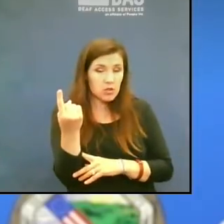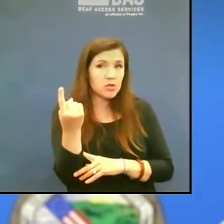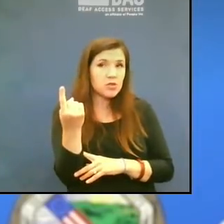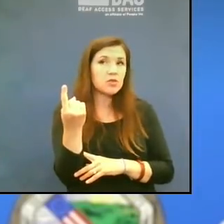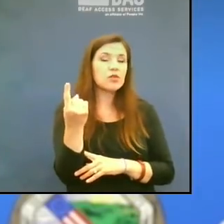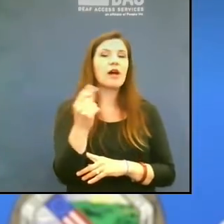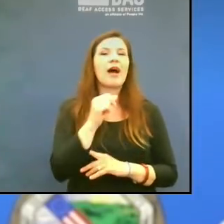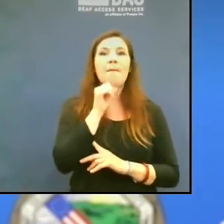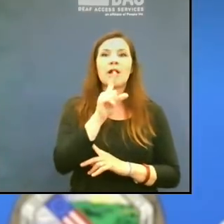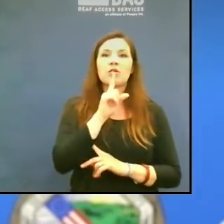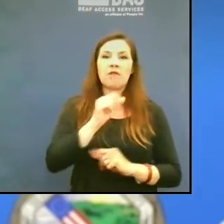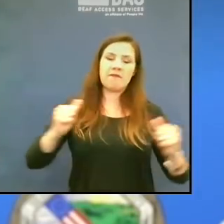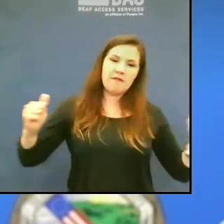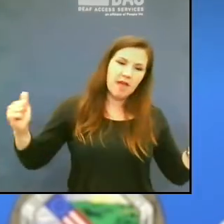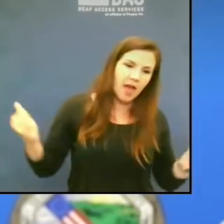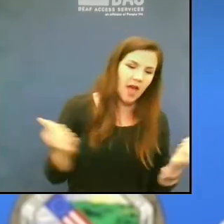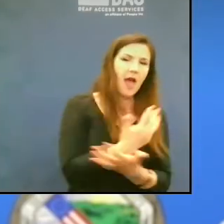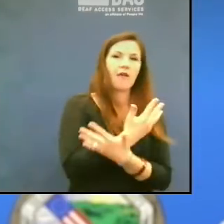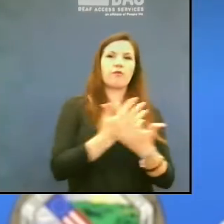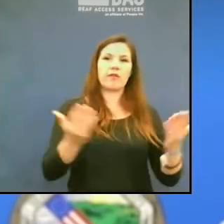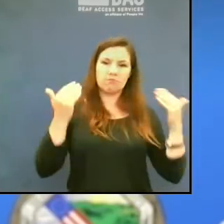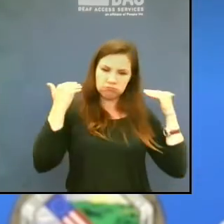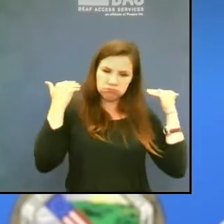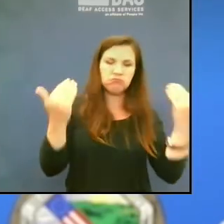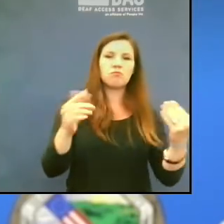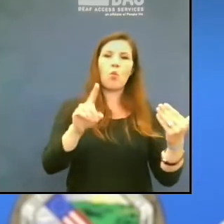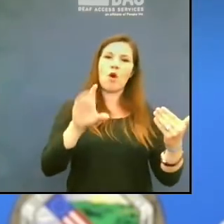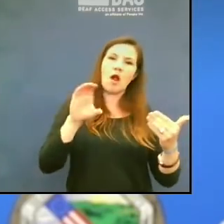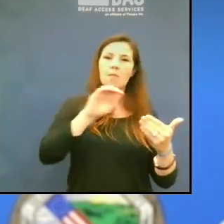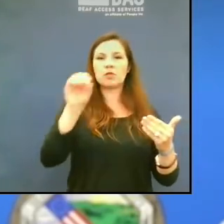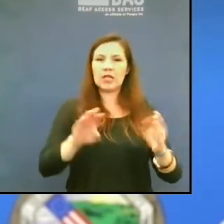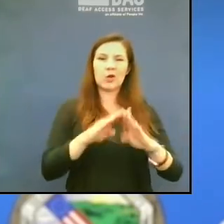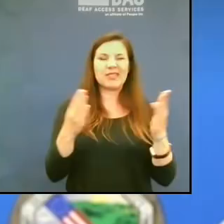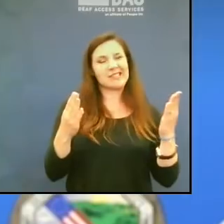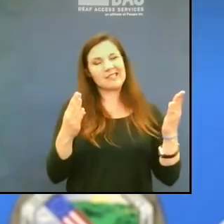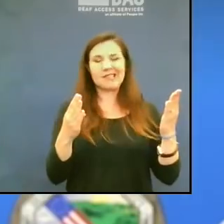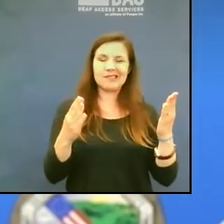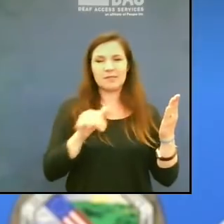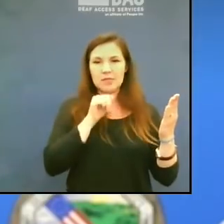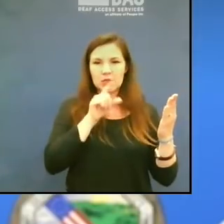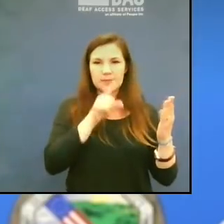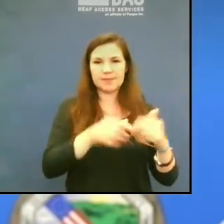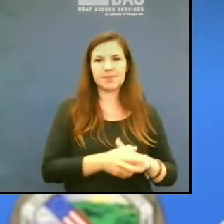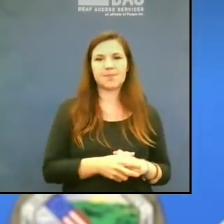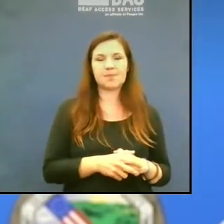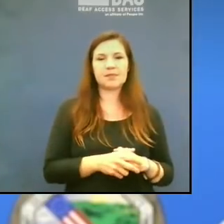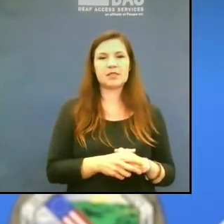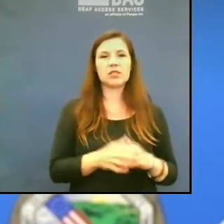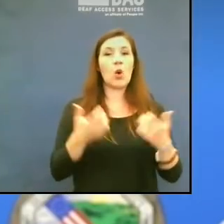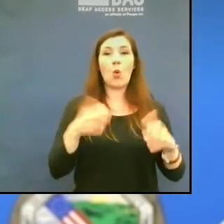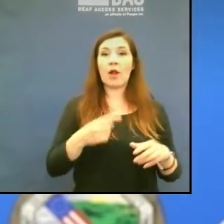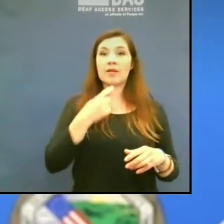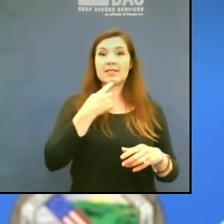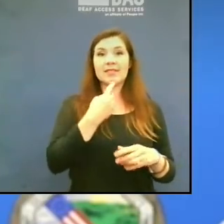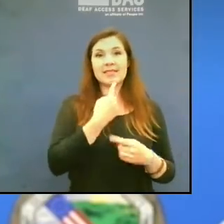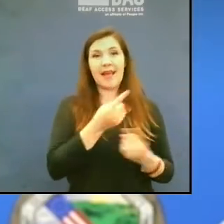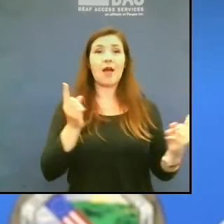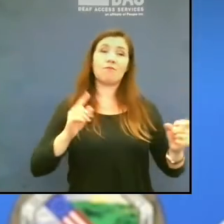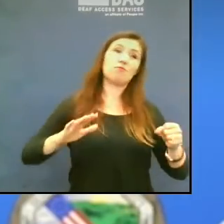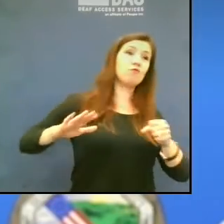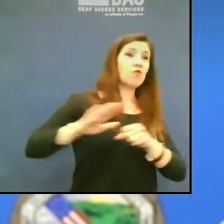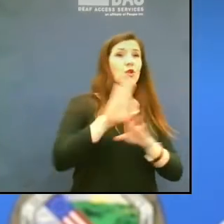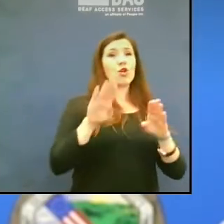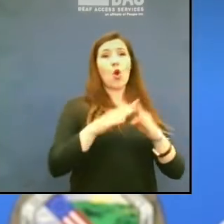certain if everything will be allowed to open at 100% capacity in phase 4. So I don't want to say completely open by